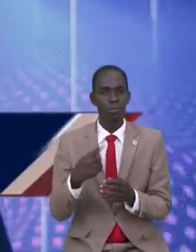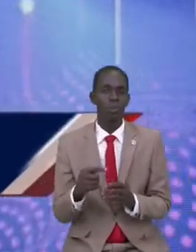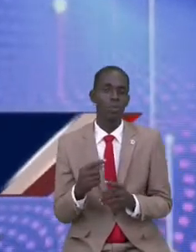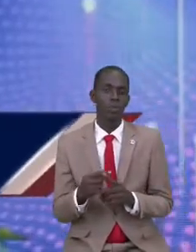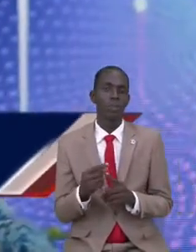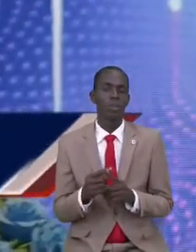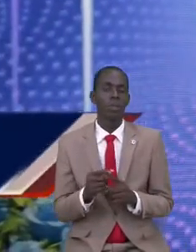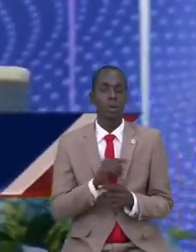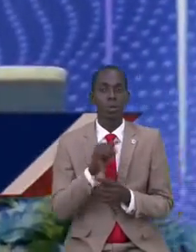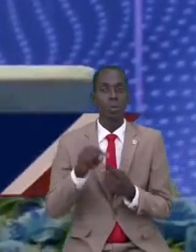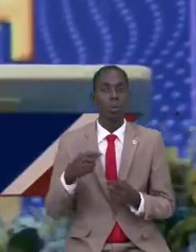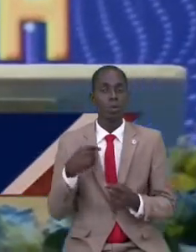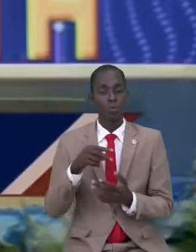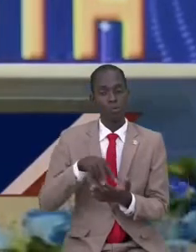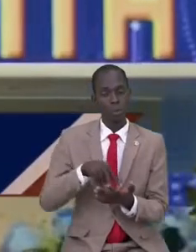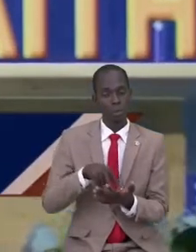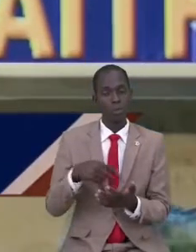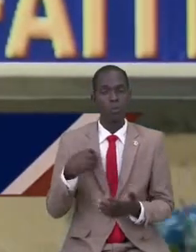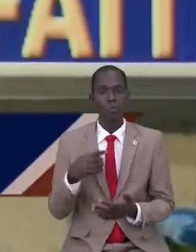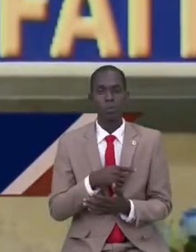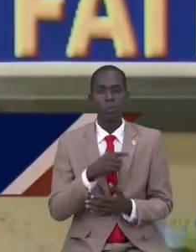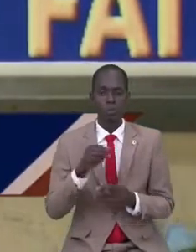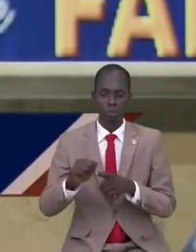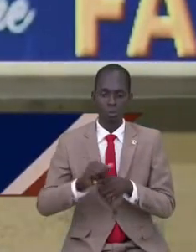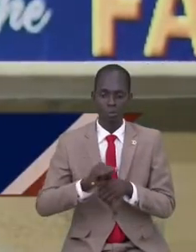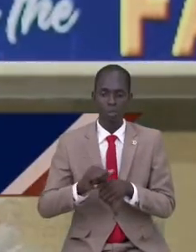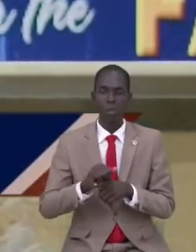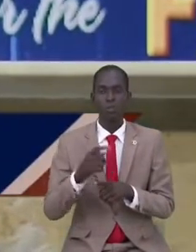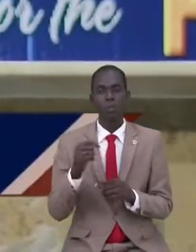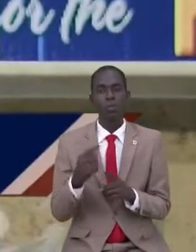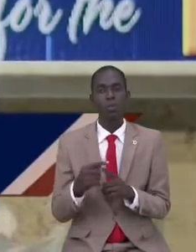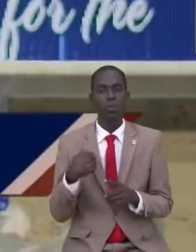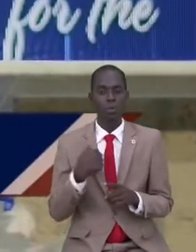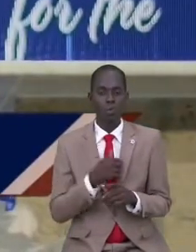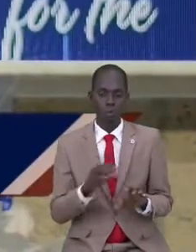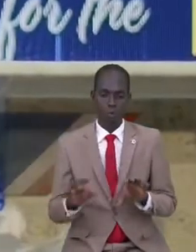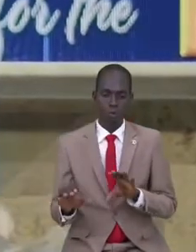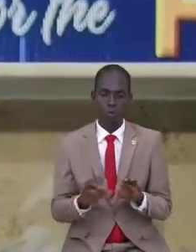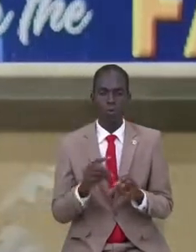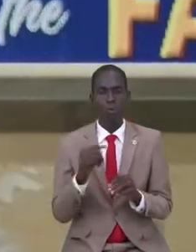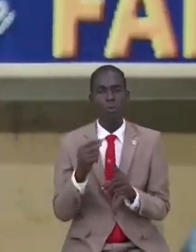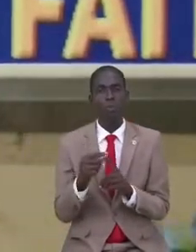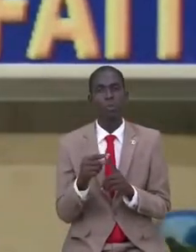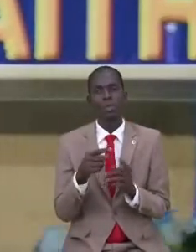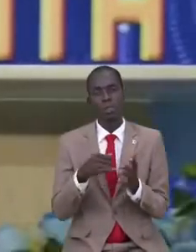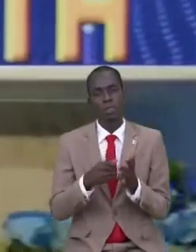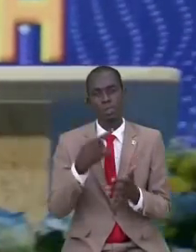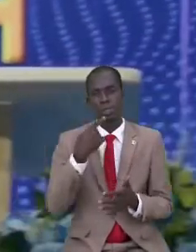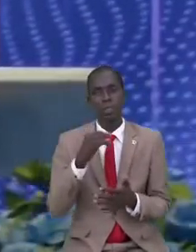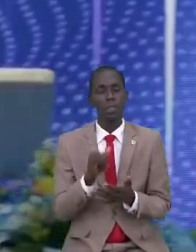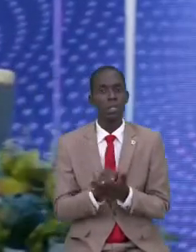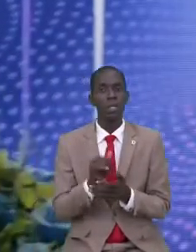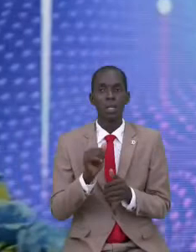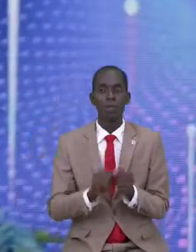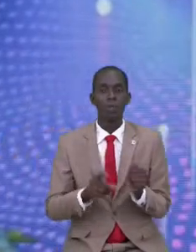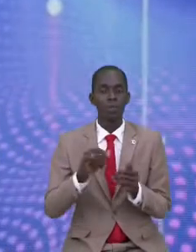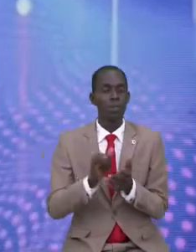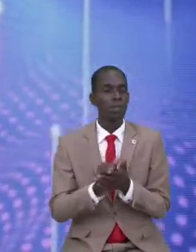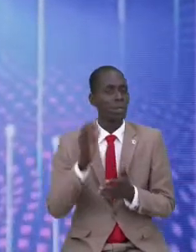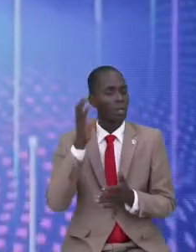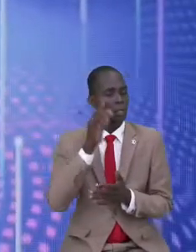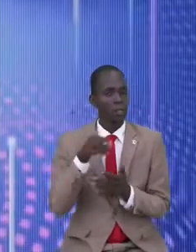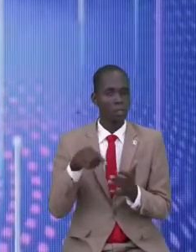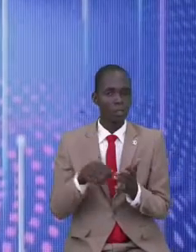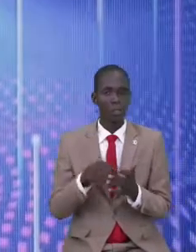we read, we practice the word. We do the word. He says, everyone that heareth these sayings of